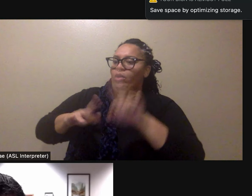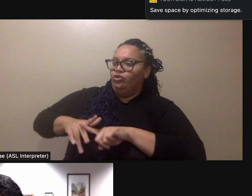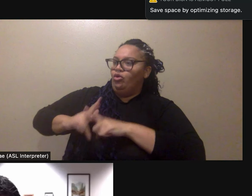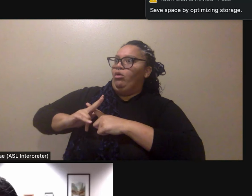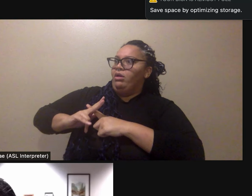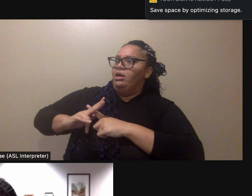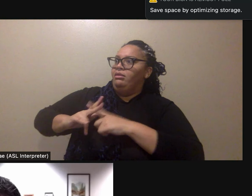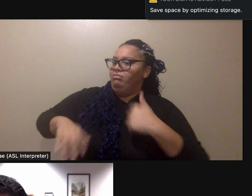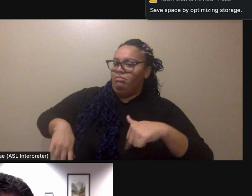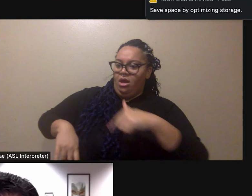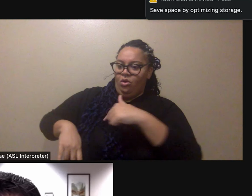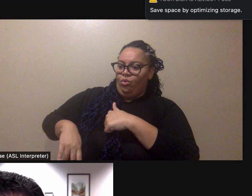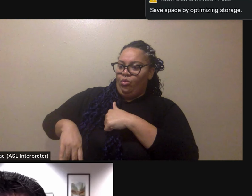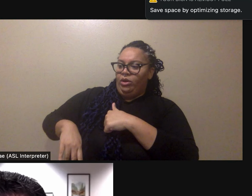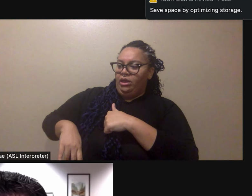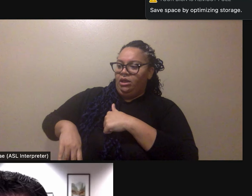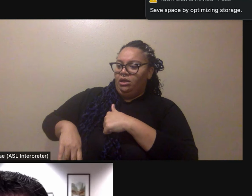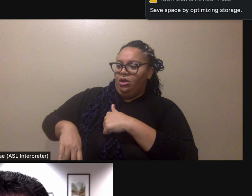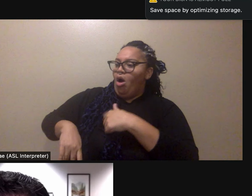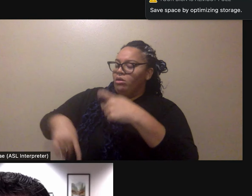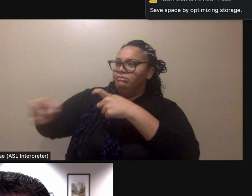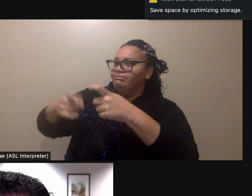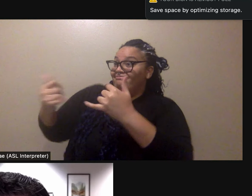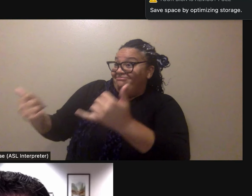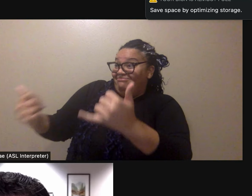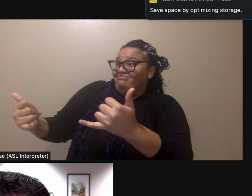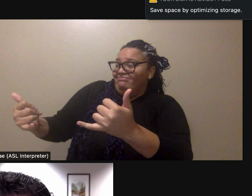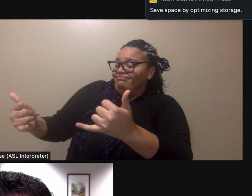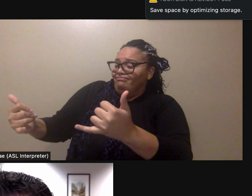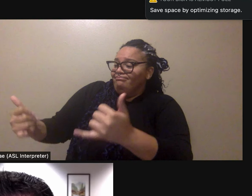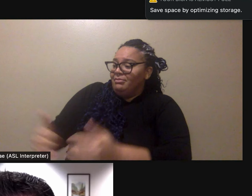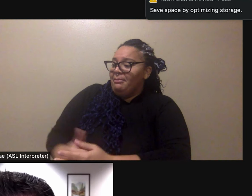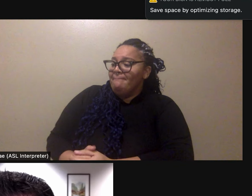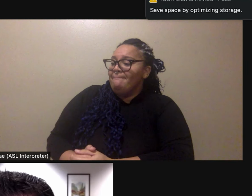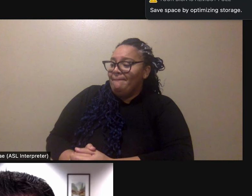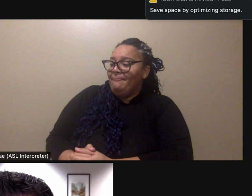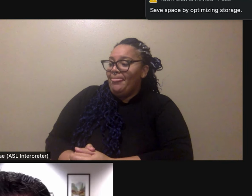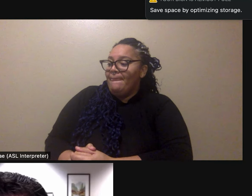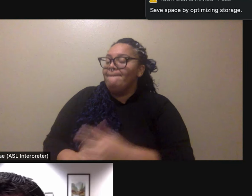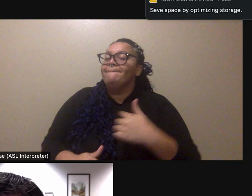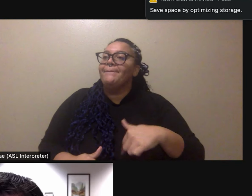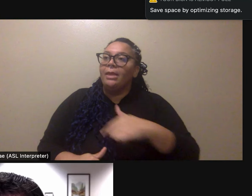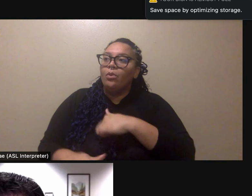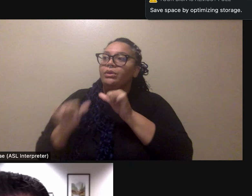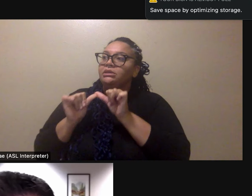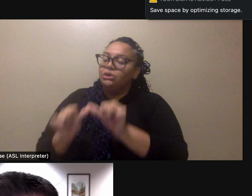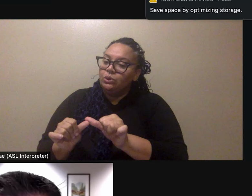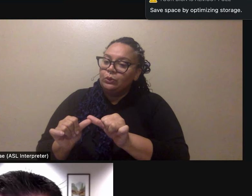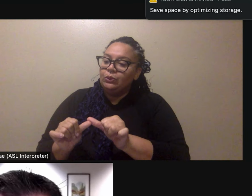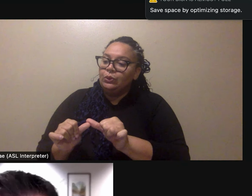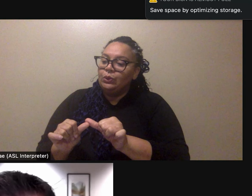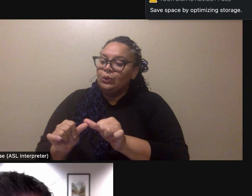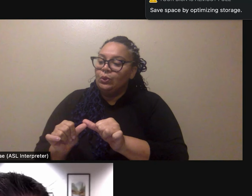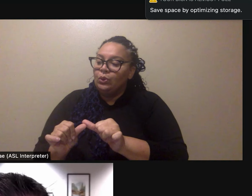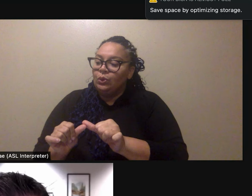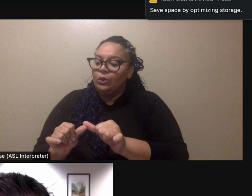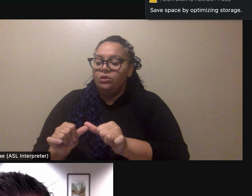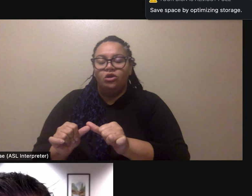stuff that we are, you know, that we're dealing with now. We continue to muddle